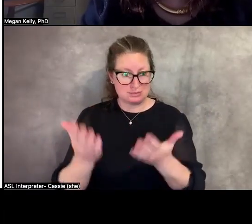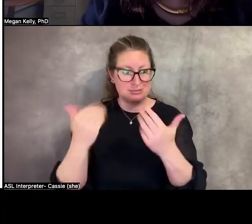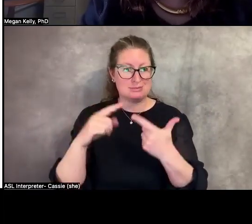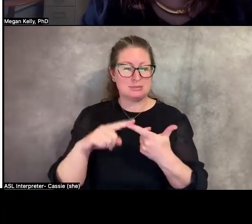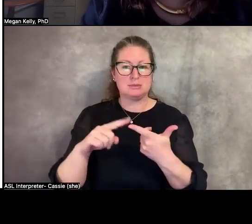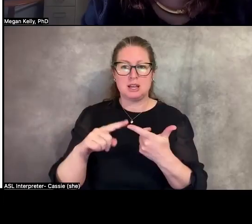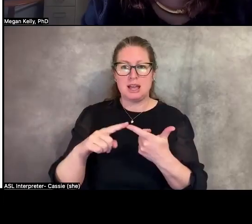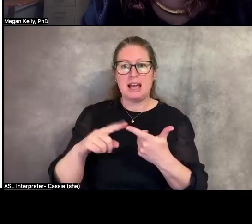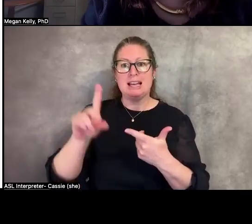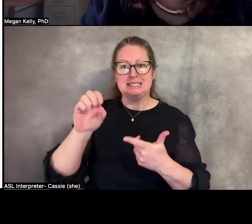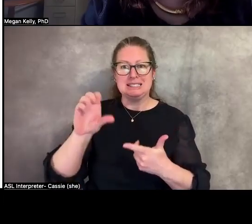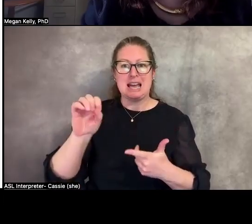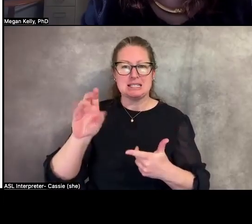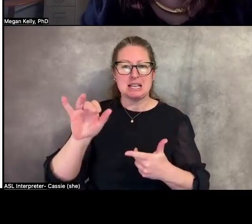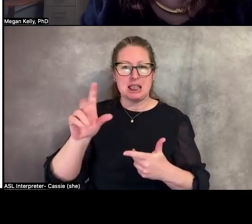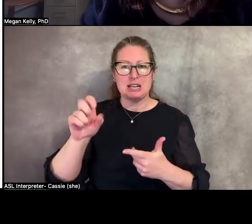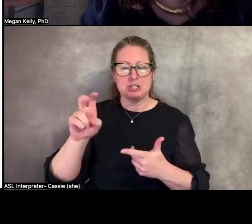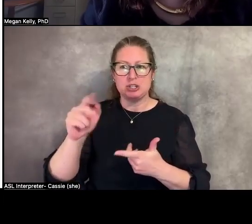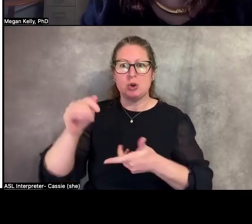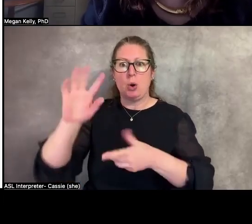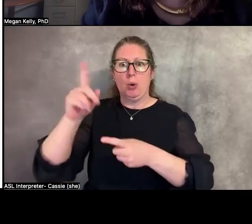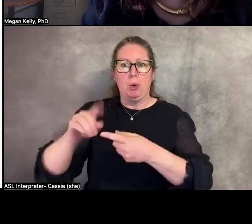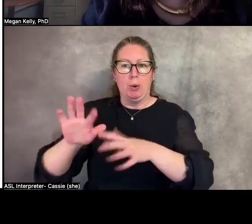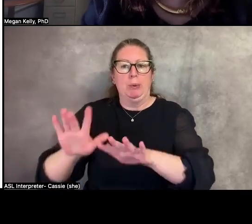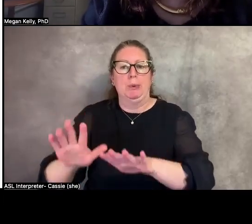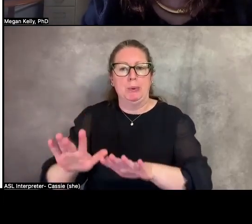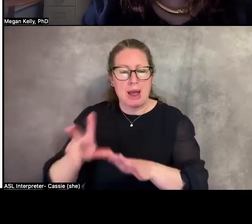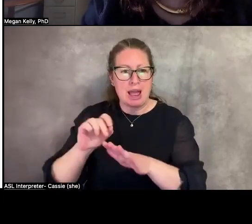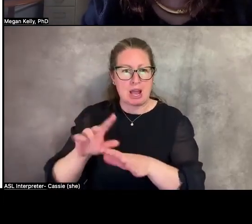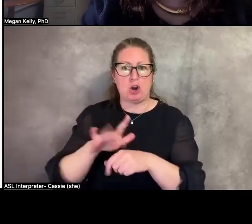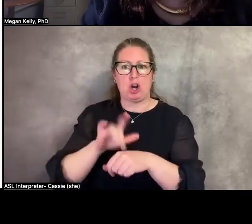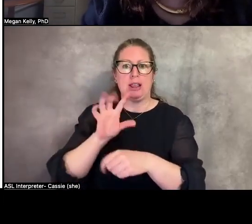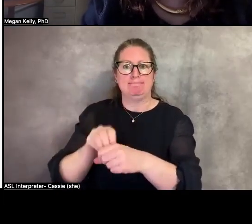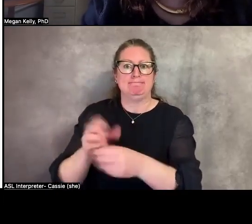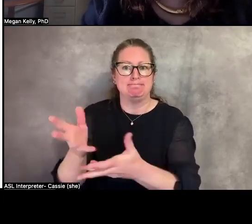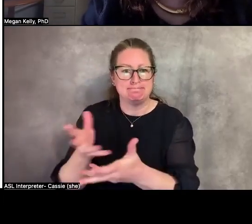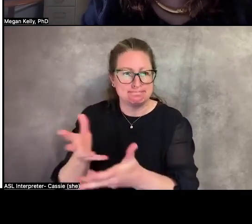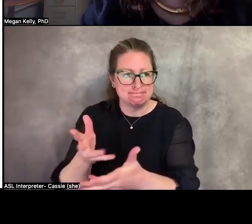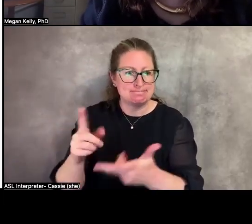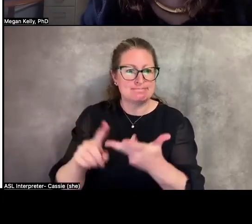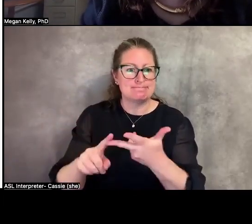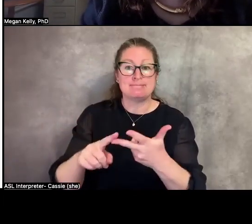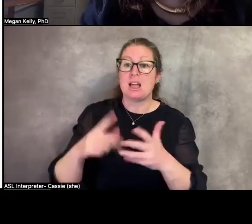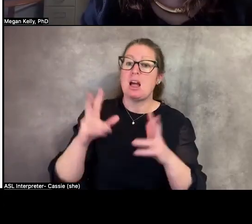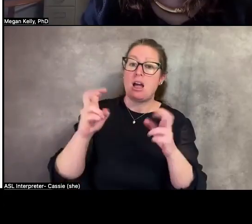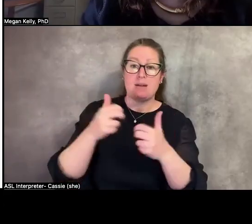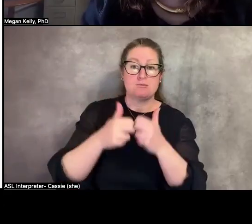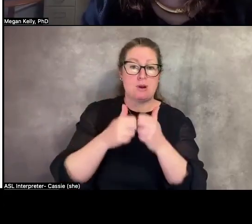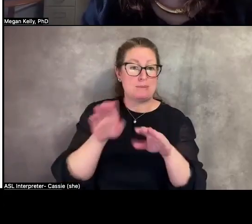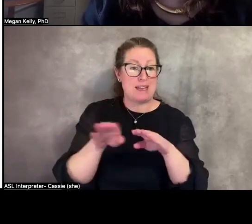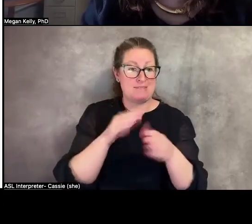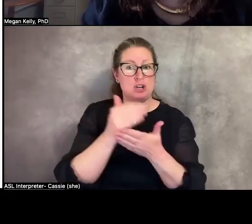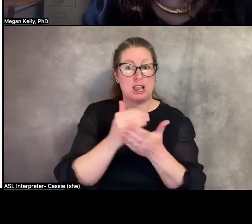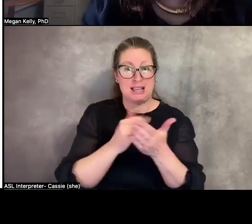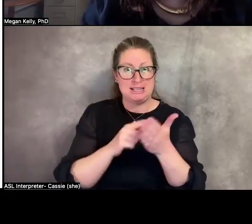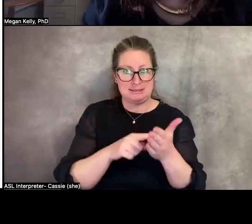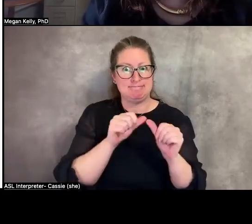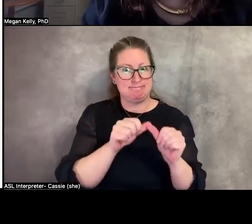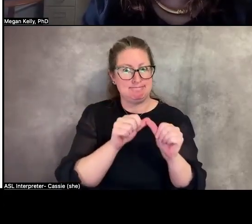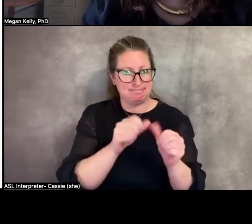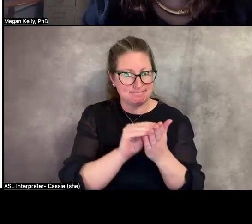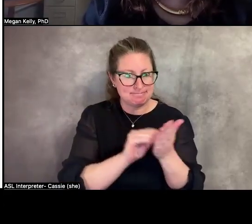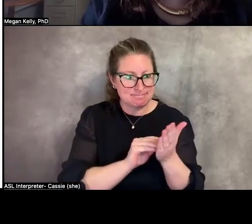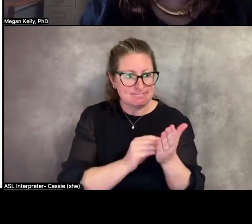and early intervention, as well as maintaining problem behavior lists. They believe that stronger